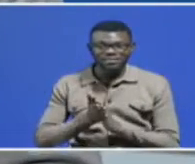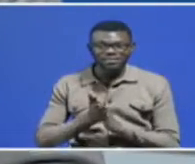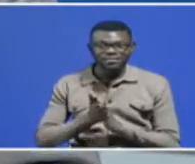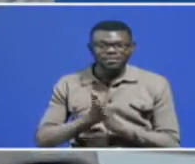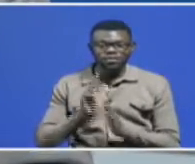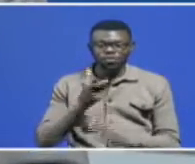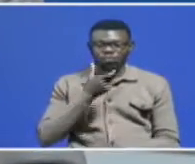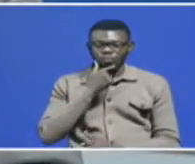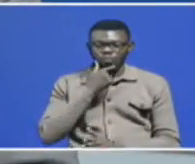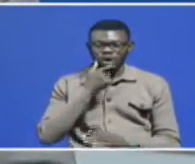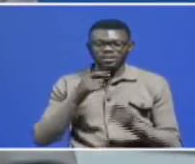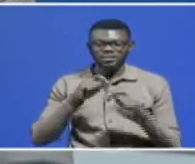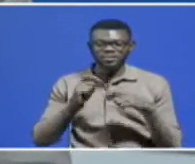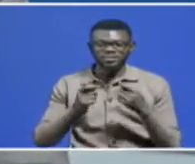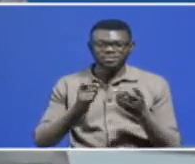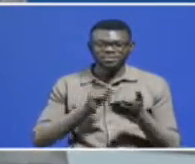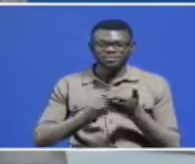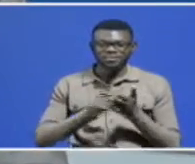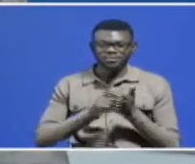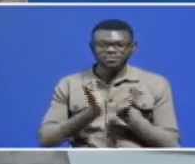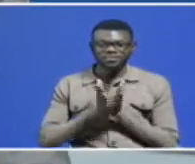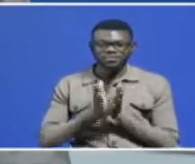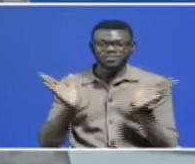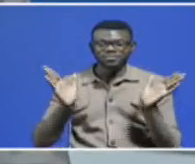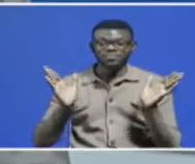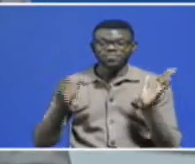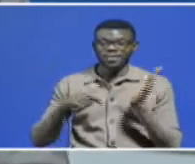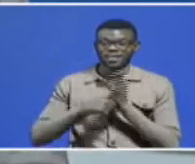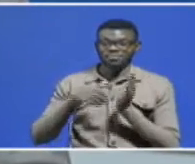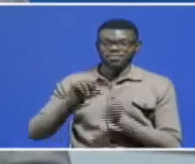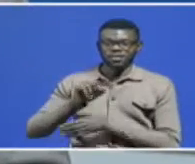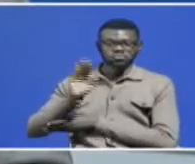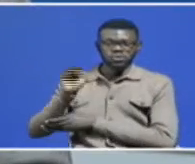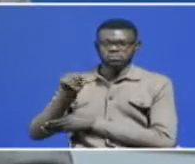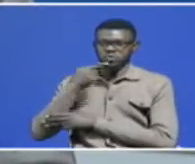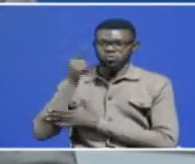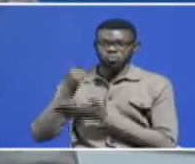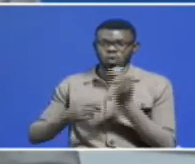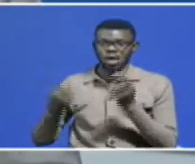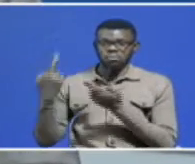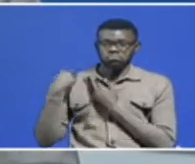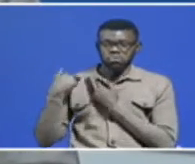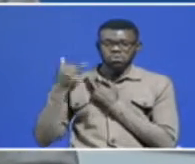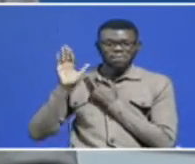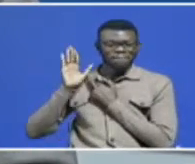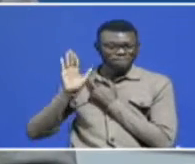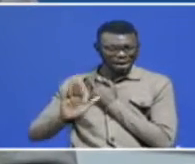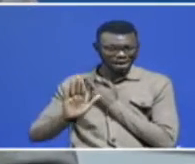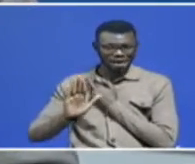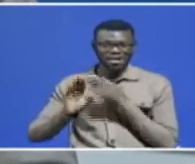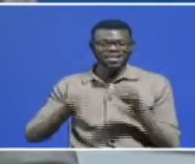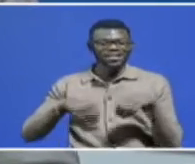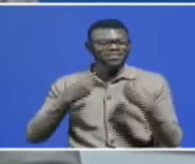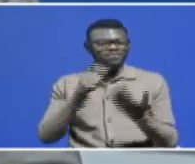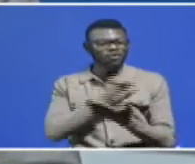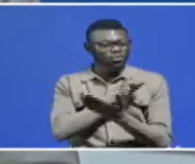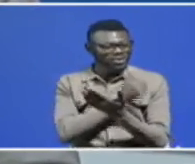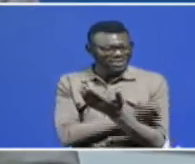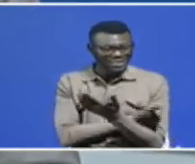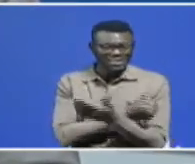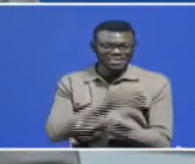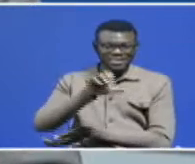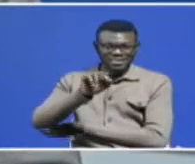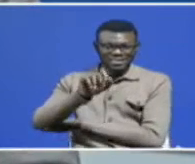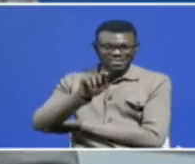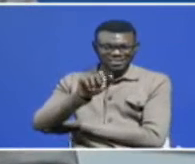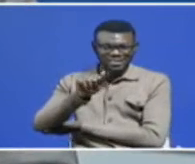Now, Gor Mahia Secretary General Sam Ocholla says he was within his mandate to authorize the startimes partnership. Ocholla,